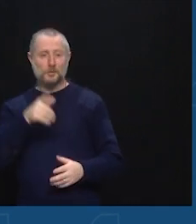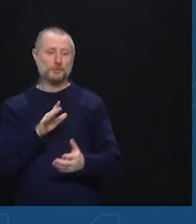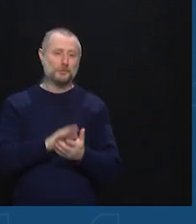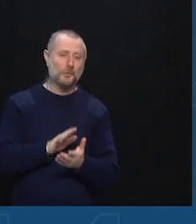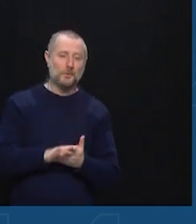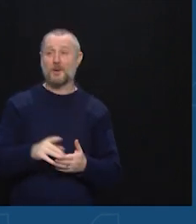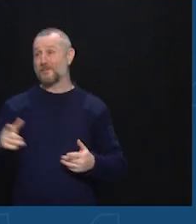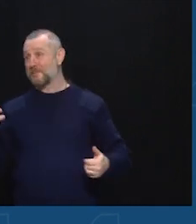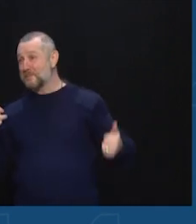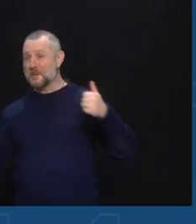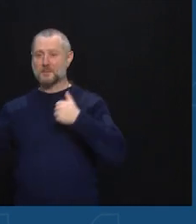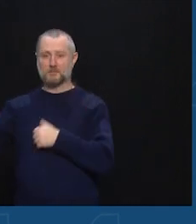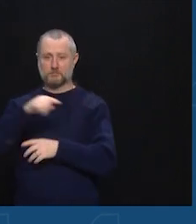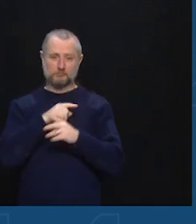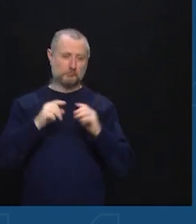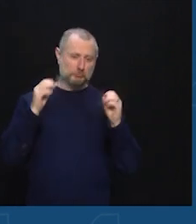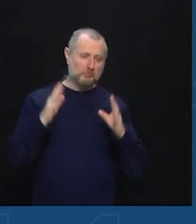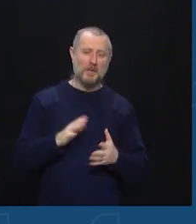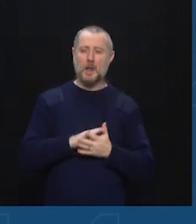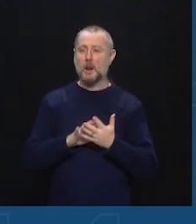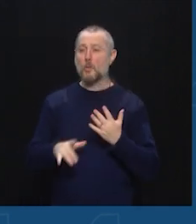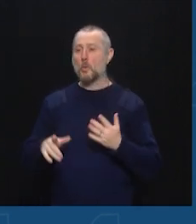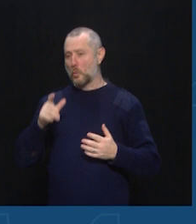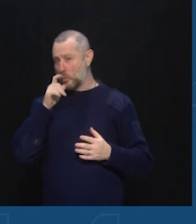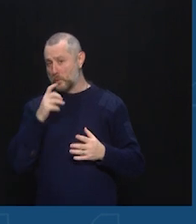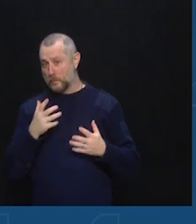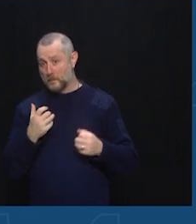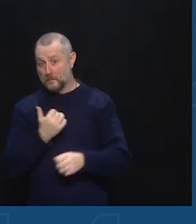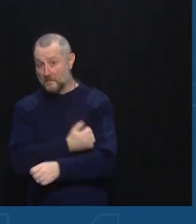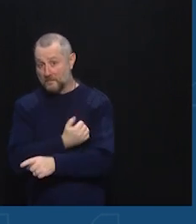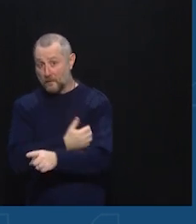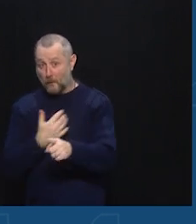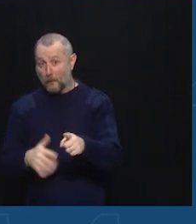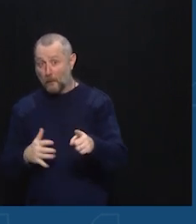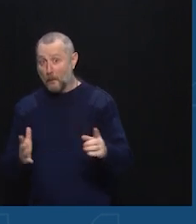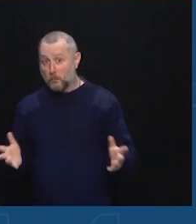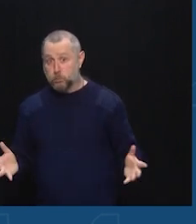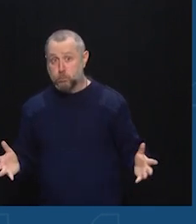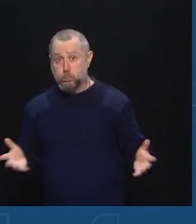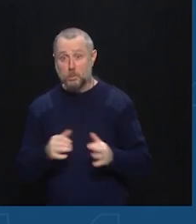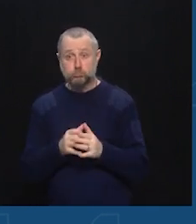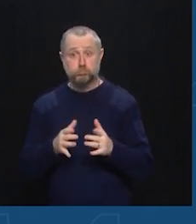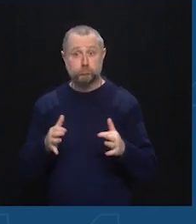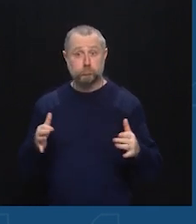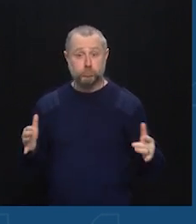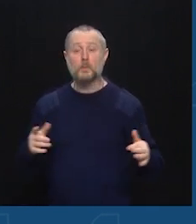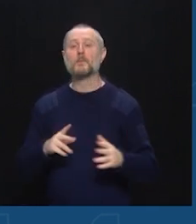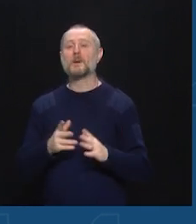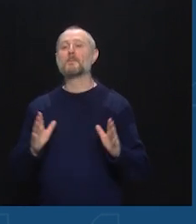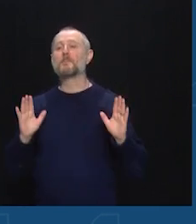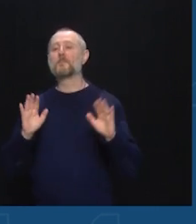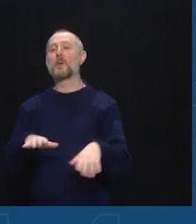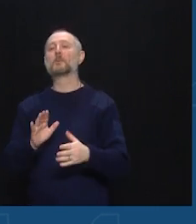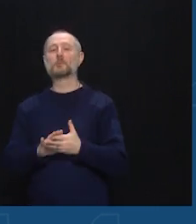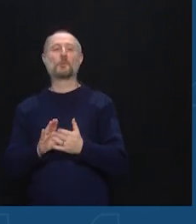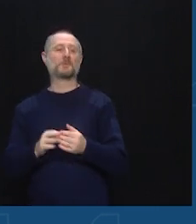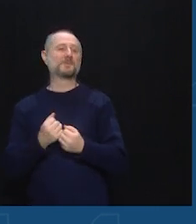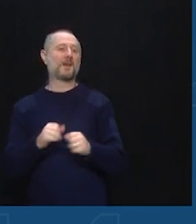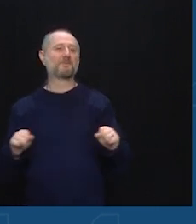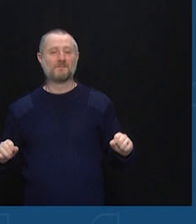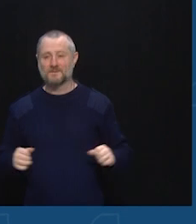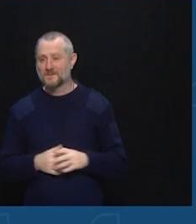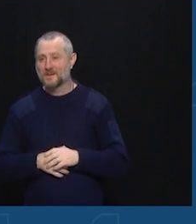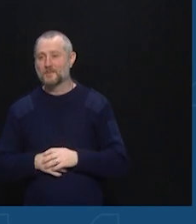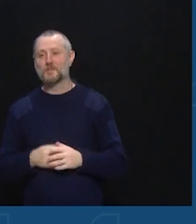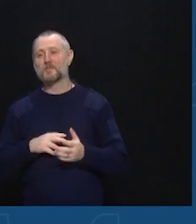and influencers that the more children we have vaccinated, the safer they'll be when they go to school at the time we get to when they won't need a